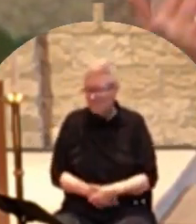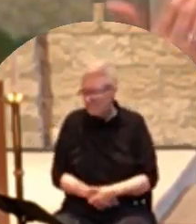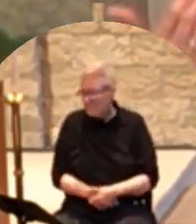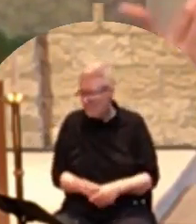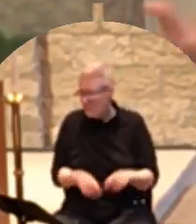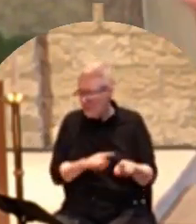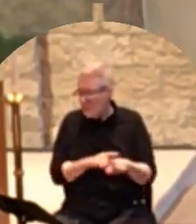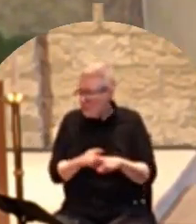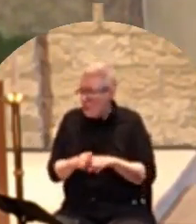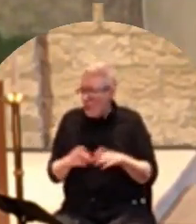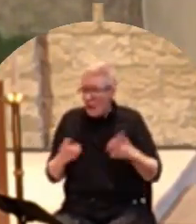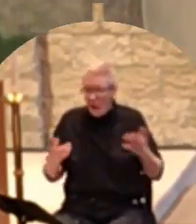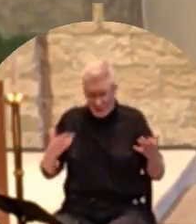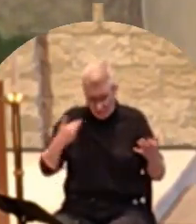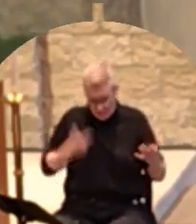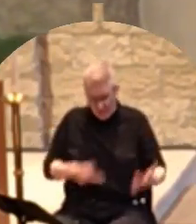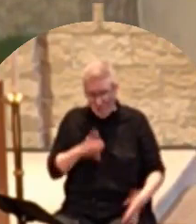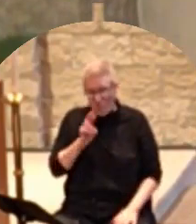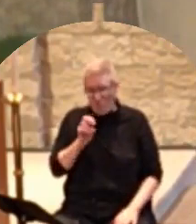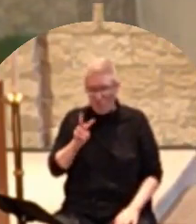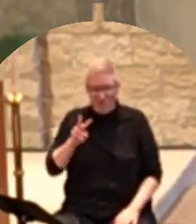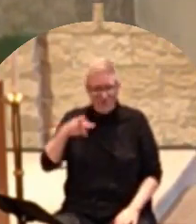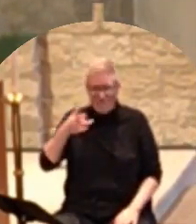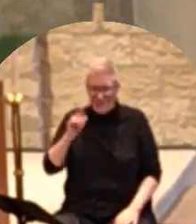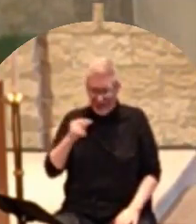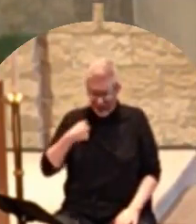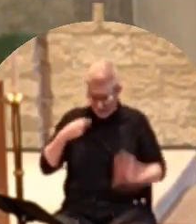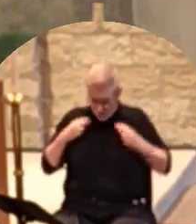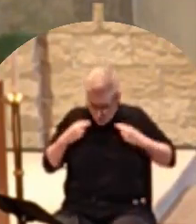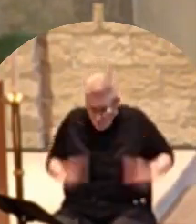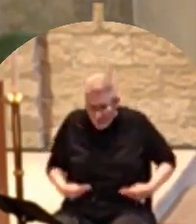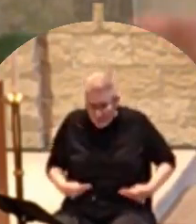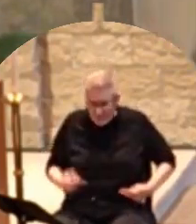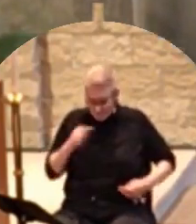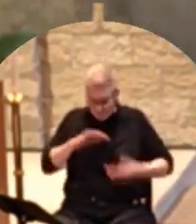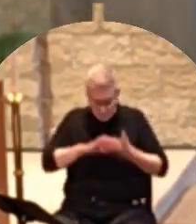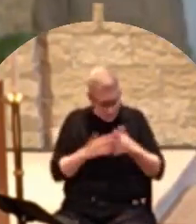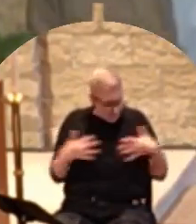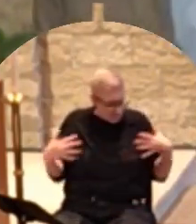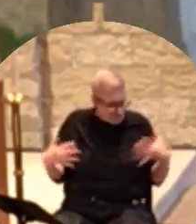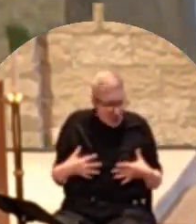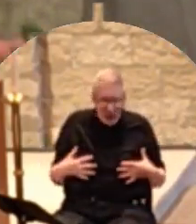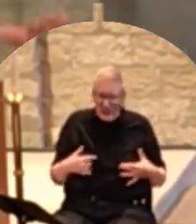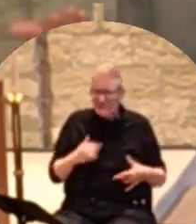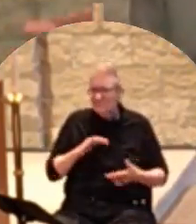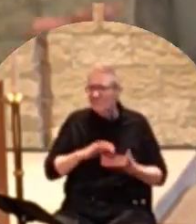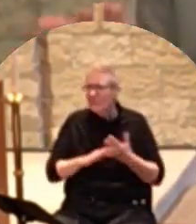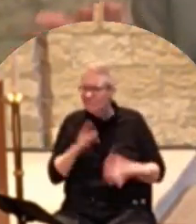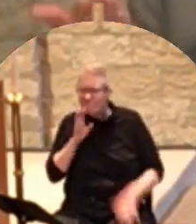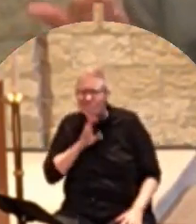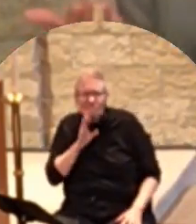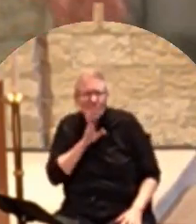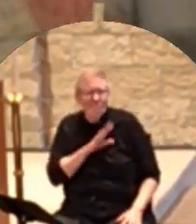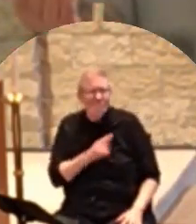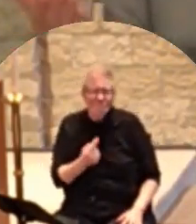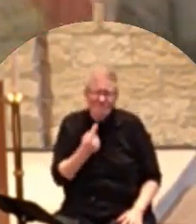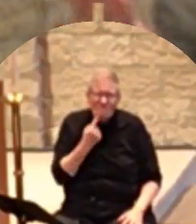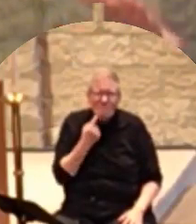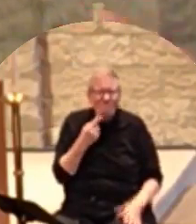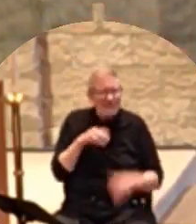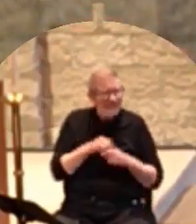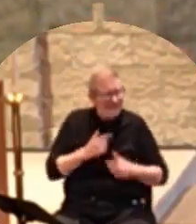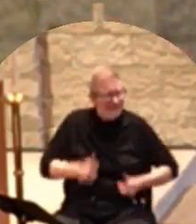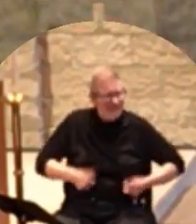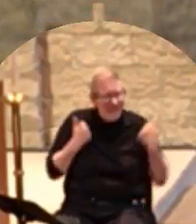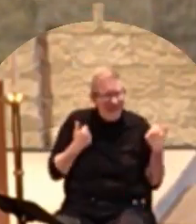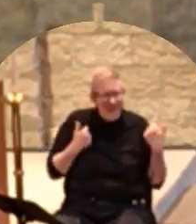human. I get fearful. I get discouraged in my life. And why, I say, and